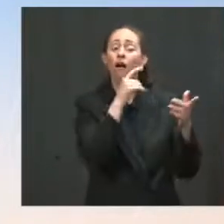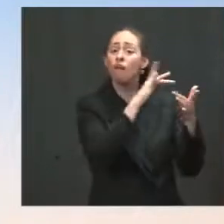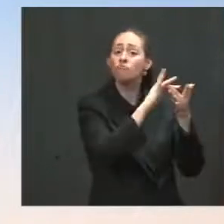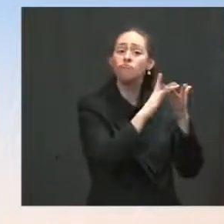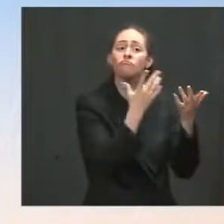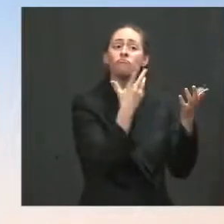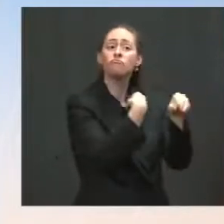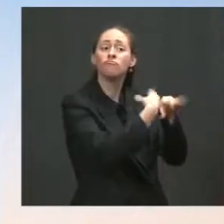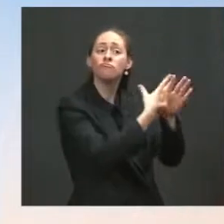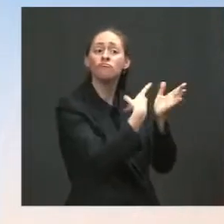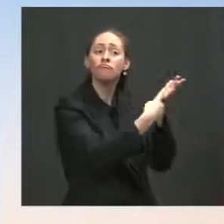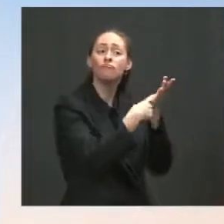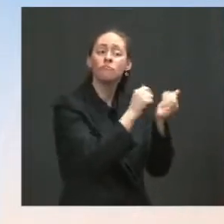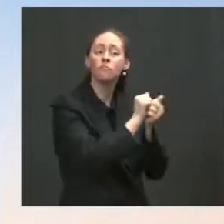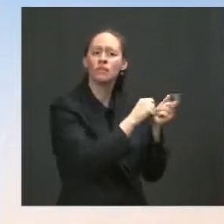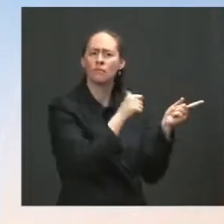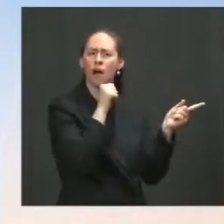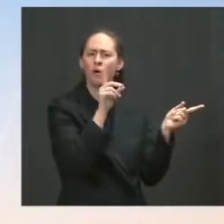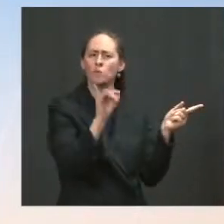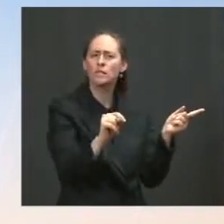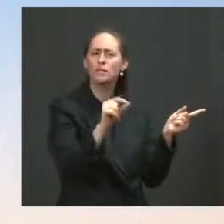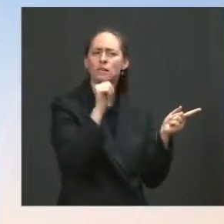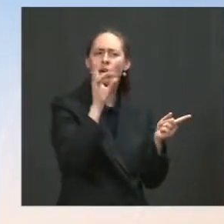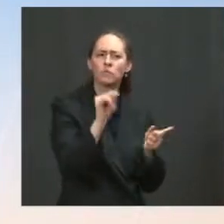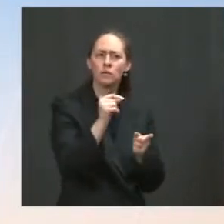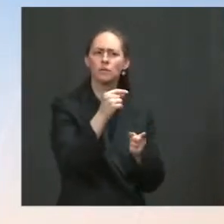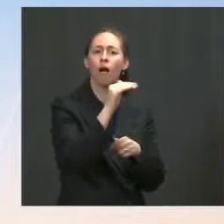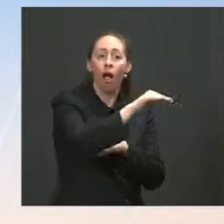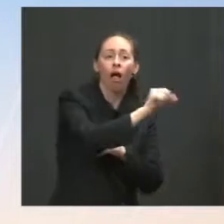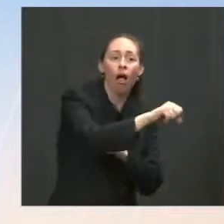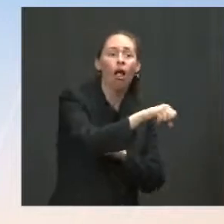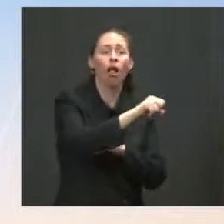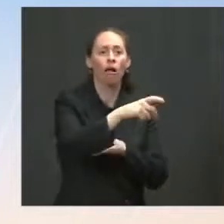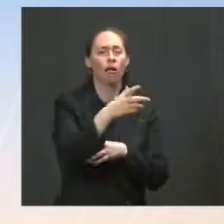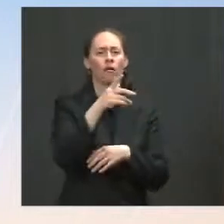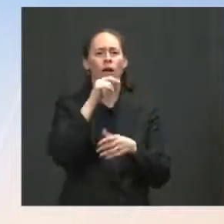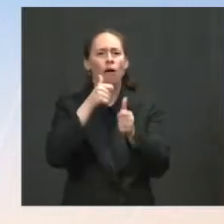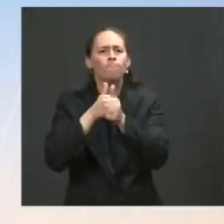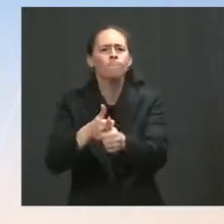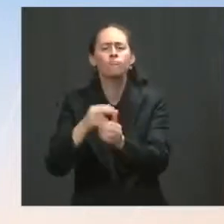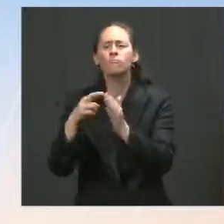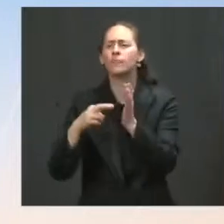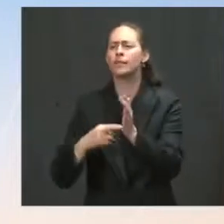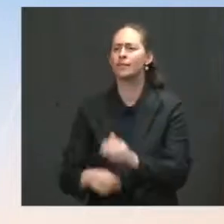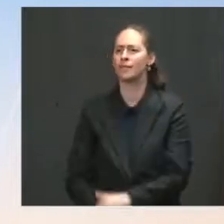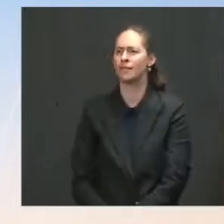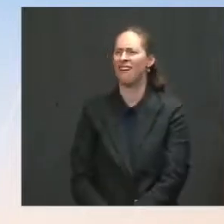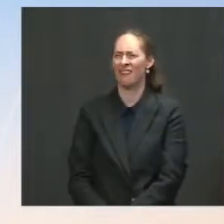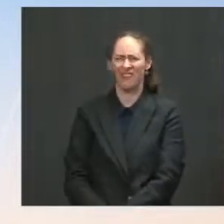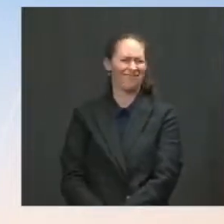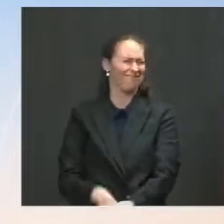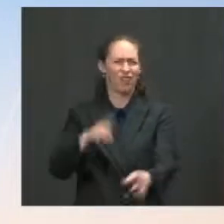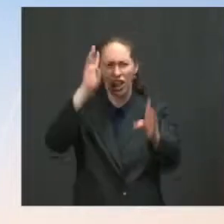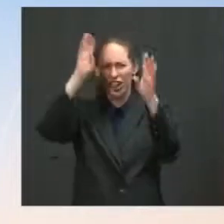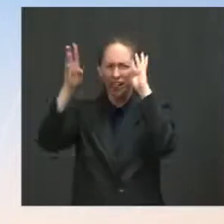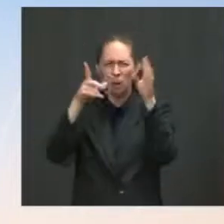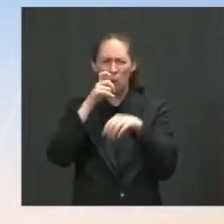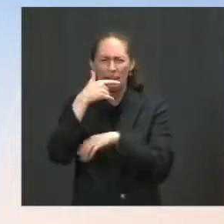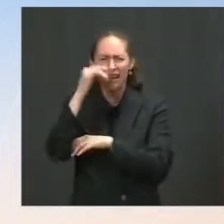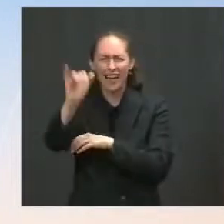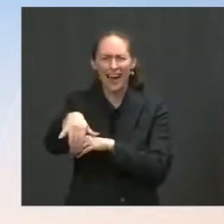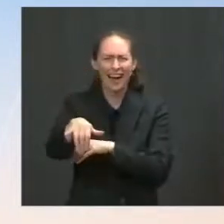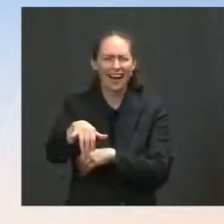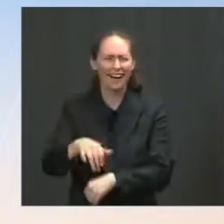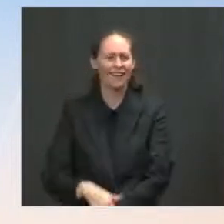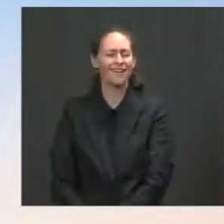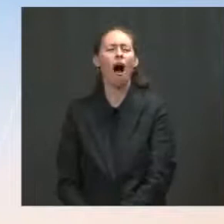You know, I'm going to ask you who's saying that. Well, there are plenty of people who are saying it. They are not just Republicans. Okay, I'll leave that to others